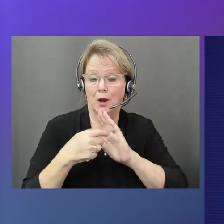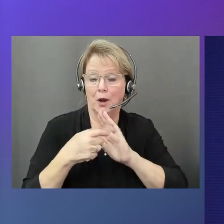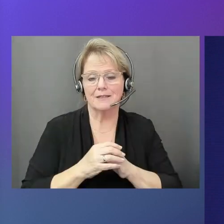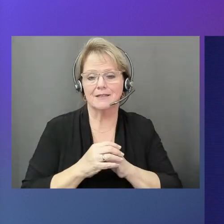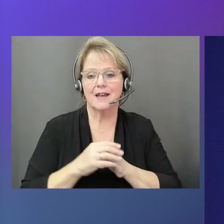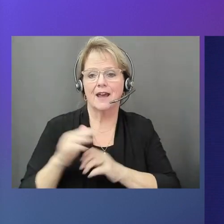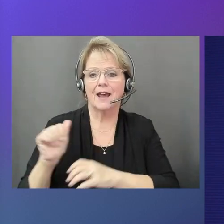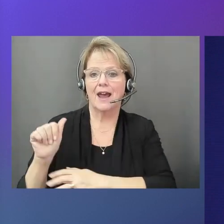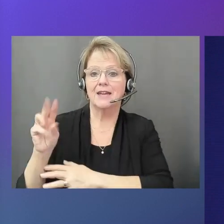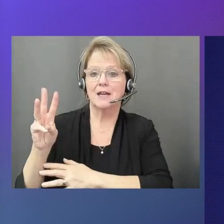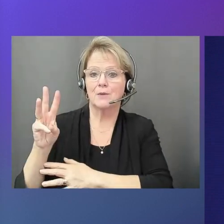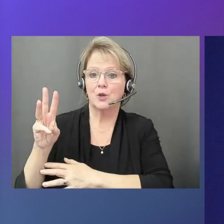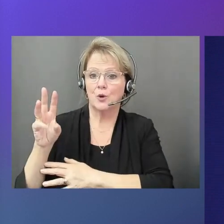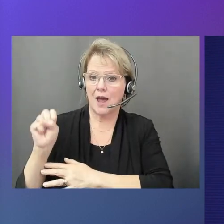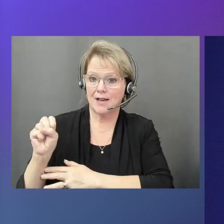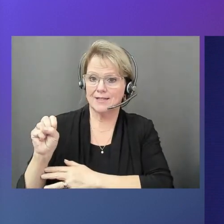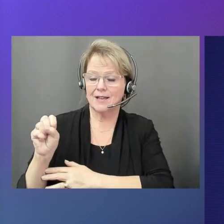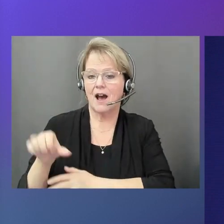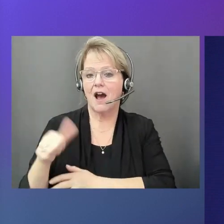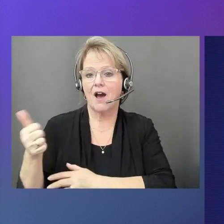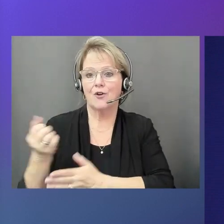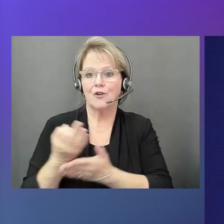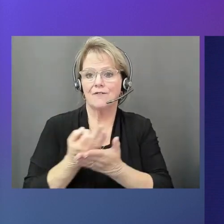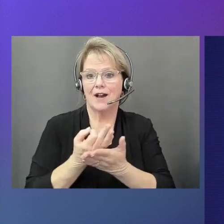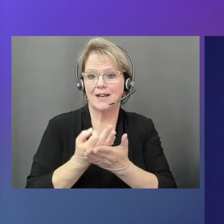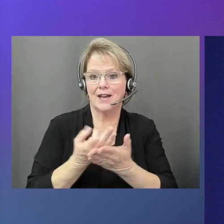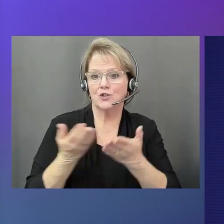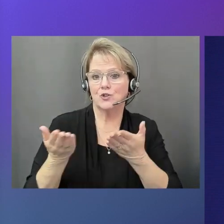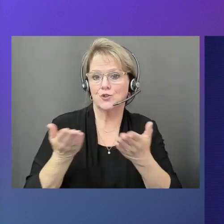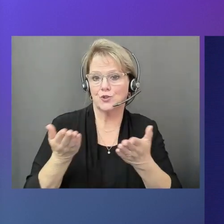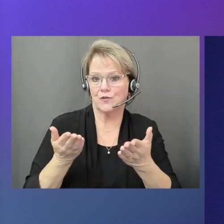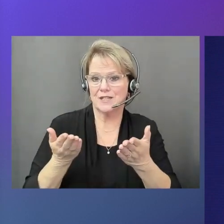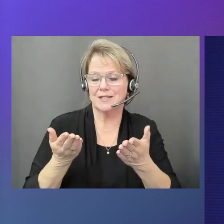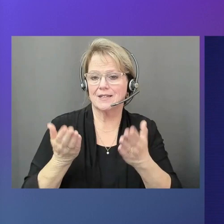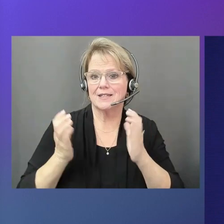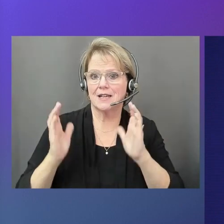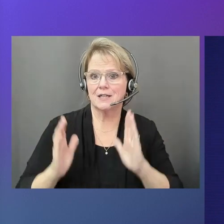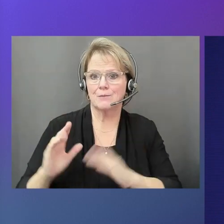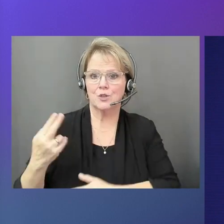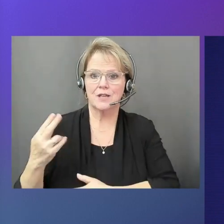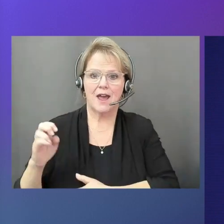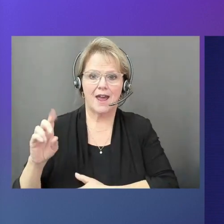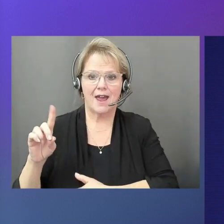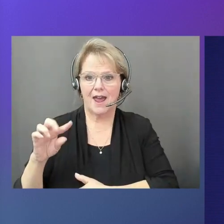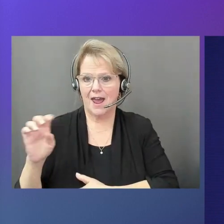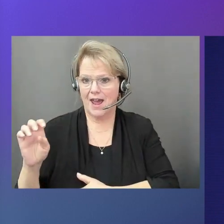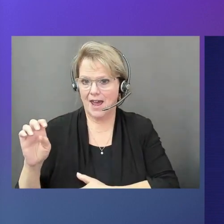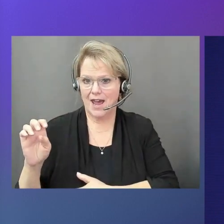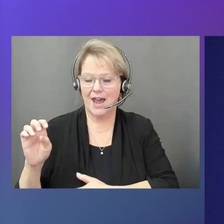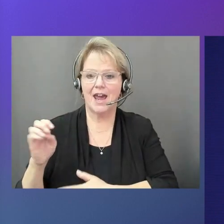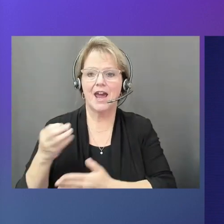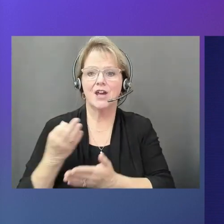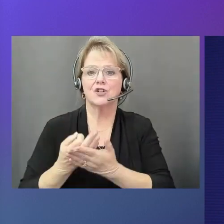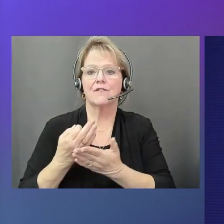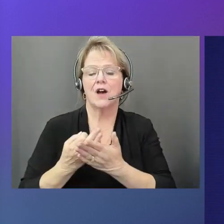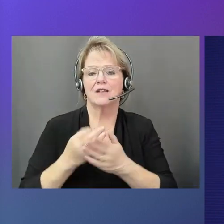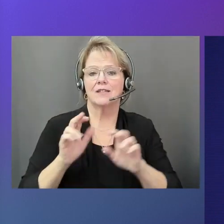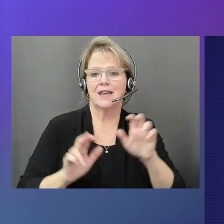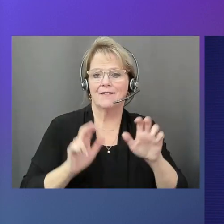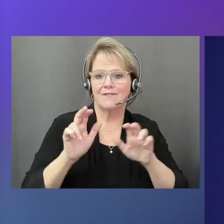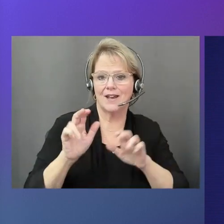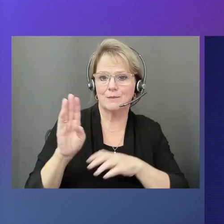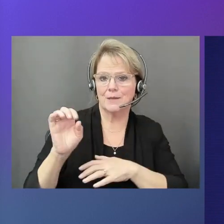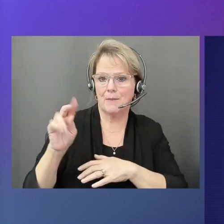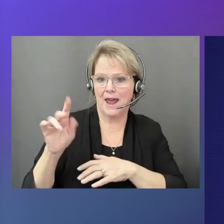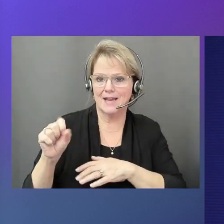we believe that there are other financial services customers, such as hedge funds, investment banks, data aggregators, and more,